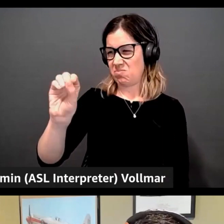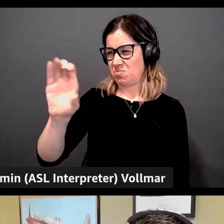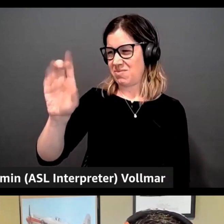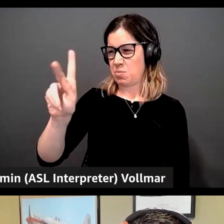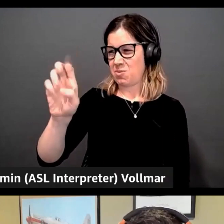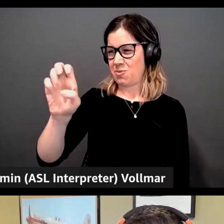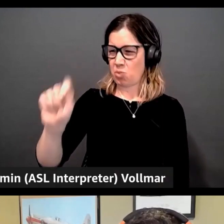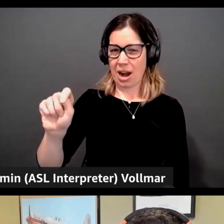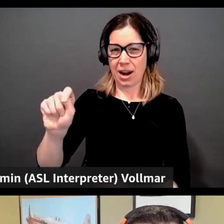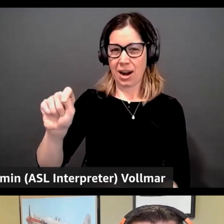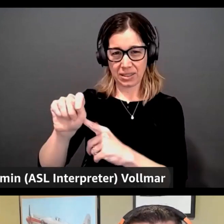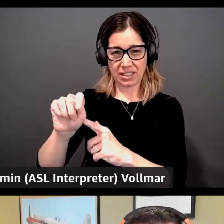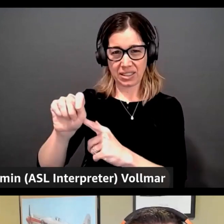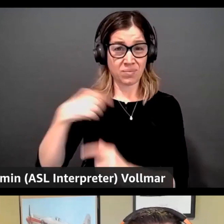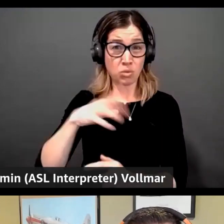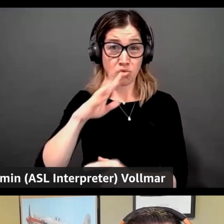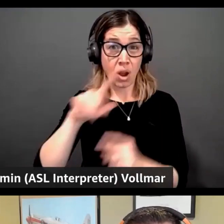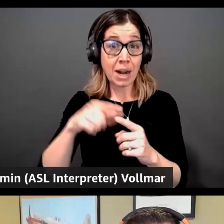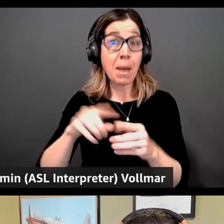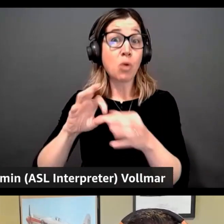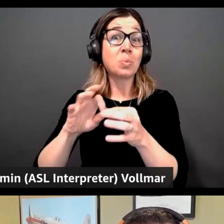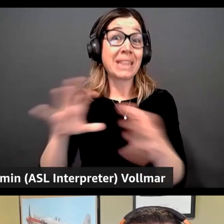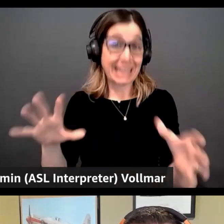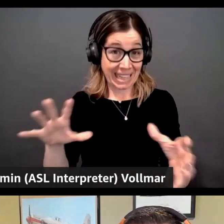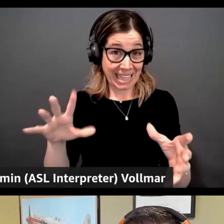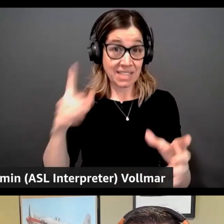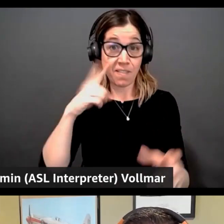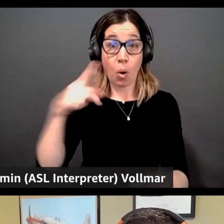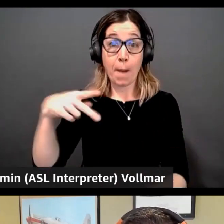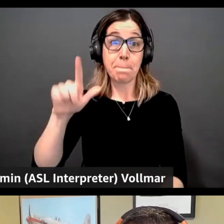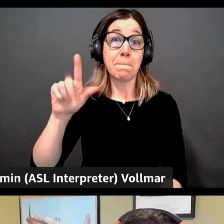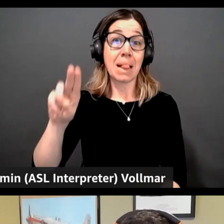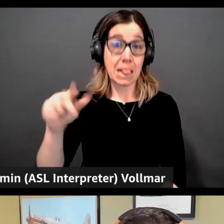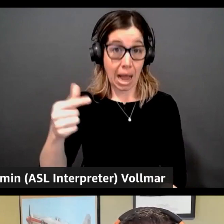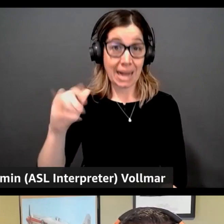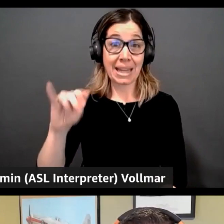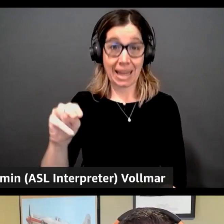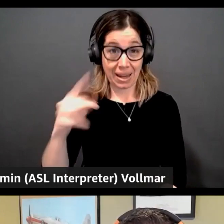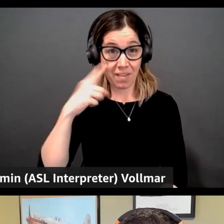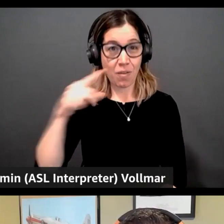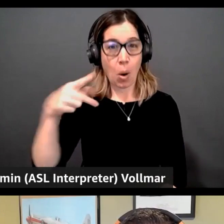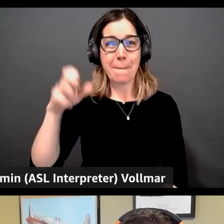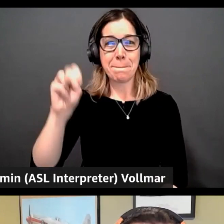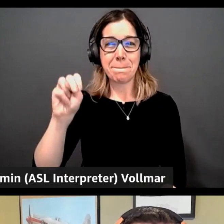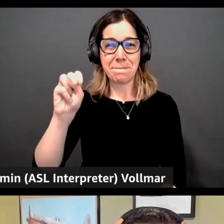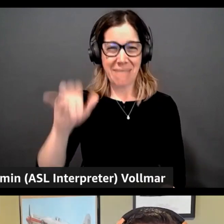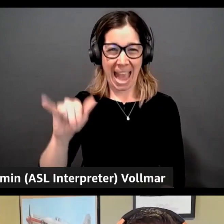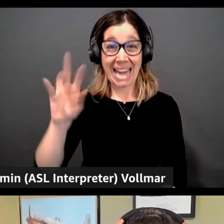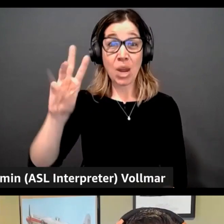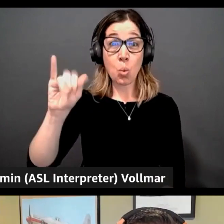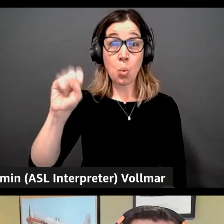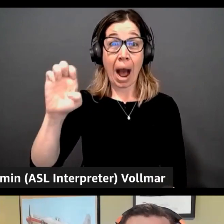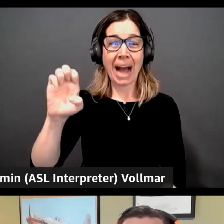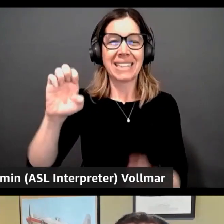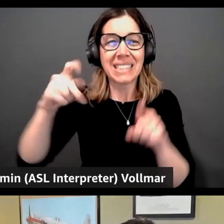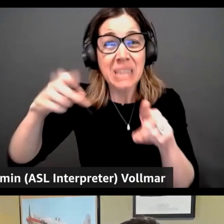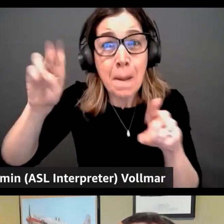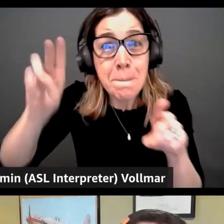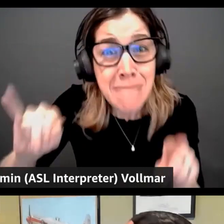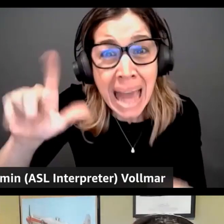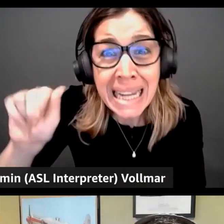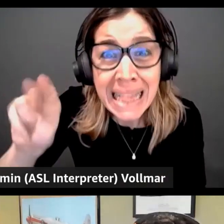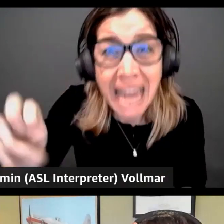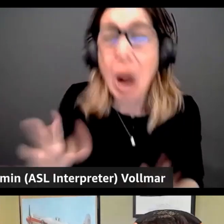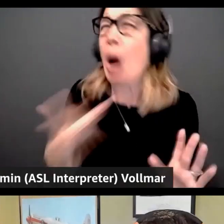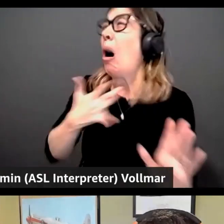a release of a plugin for Pennywise that allows you to PennyLane, not Pennywise. Yeah. Oh, Pennywise,